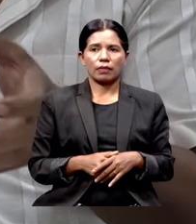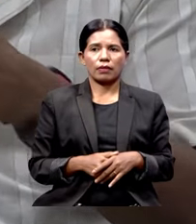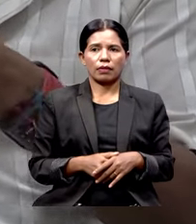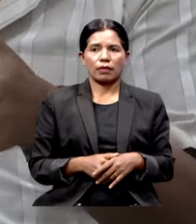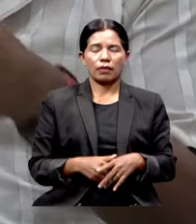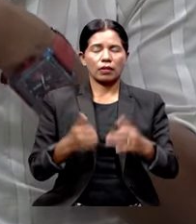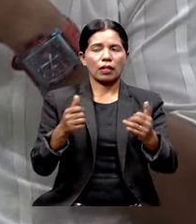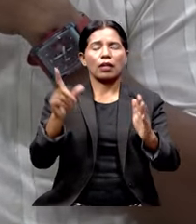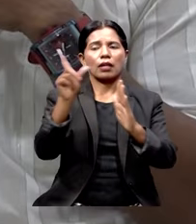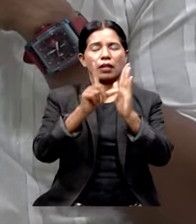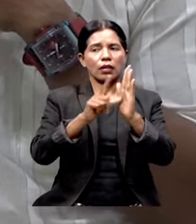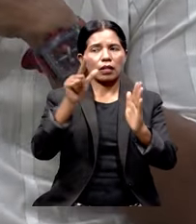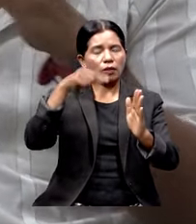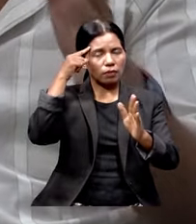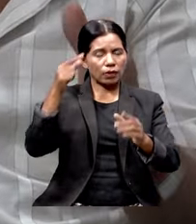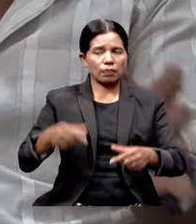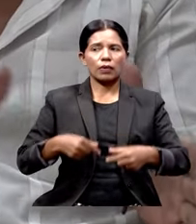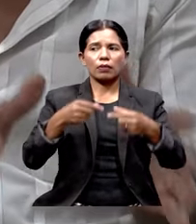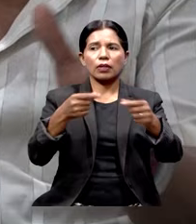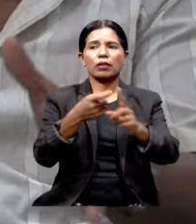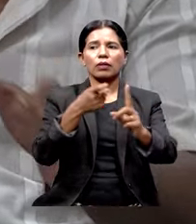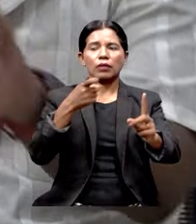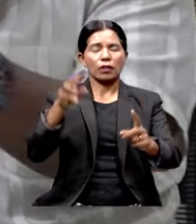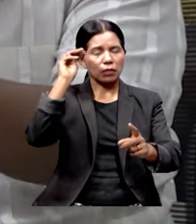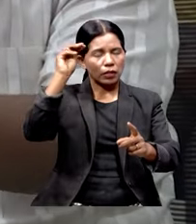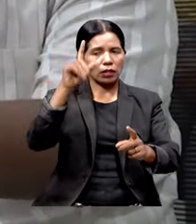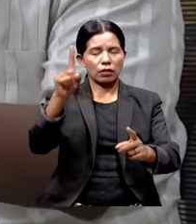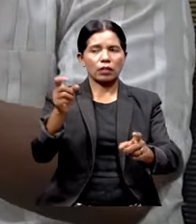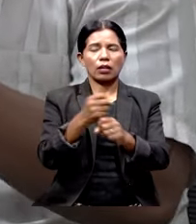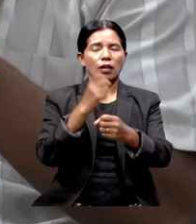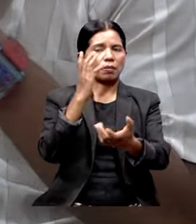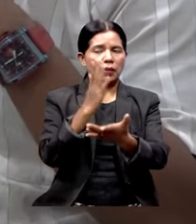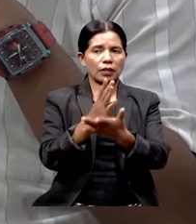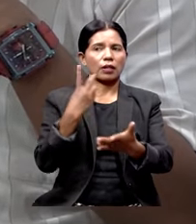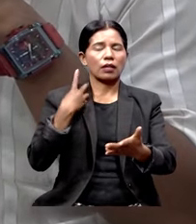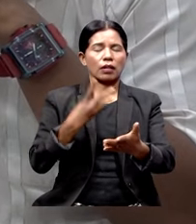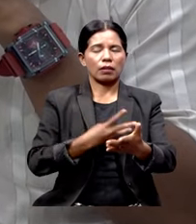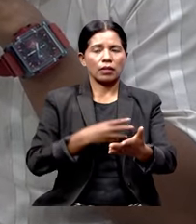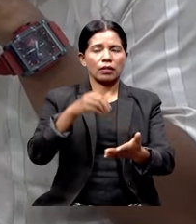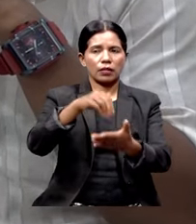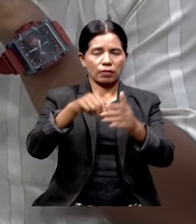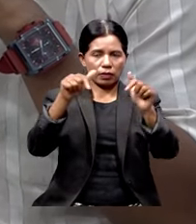Ne legal, ne governo mak fo. Agora hosti ministerio dia mai fal halu pendeni tiba am ne investment dia.